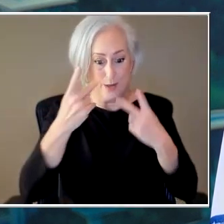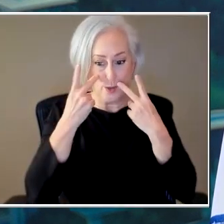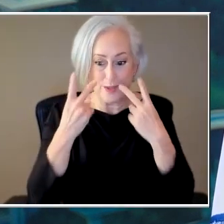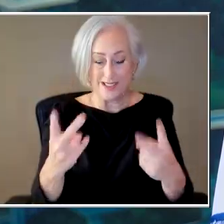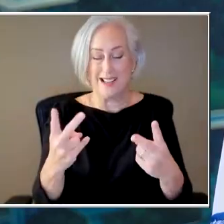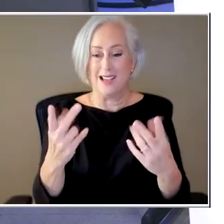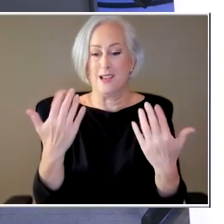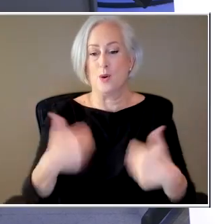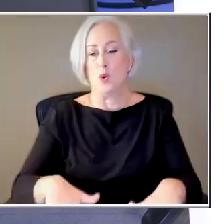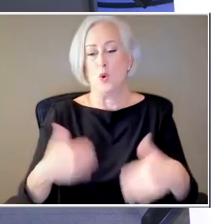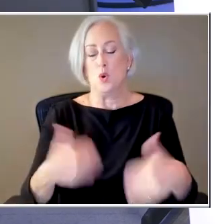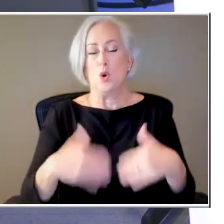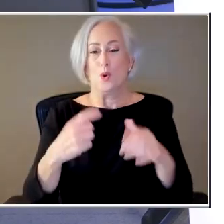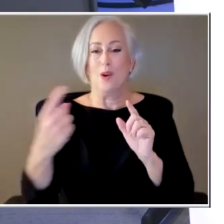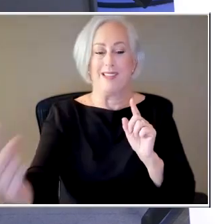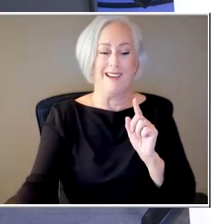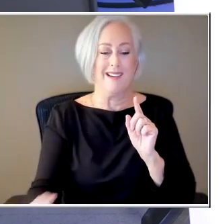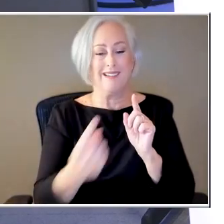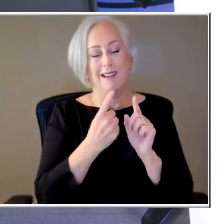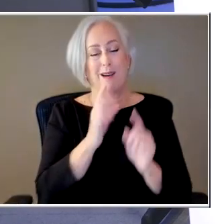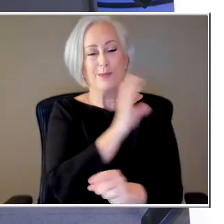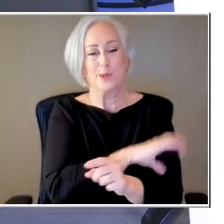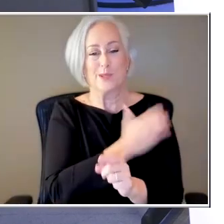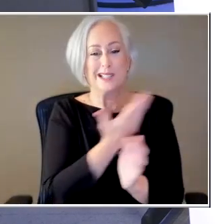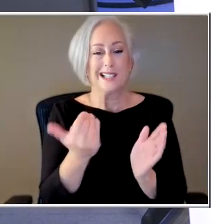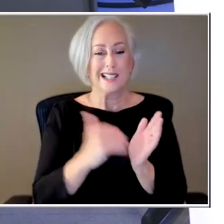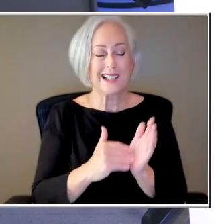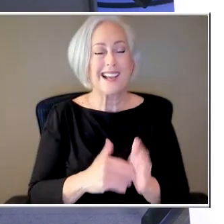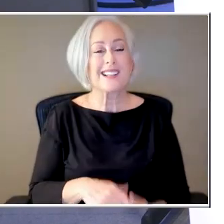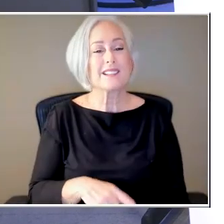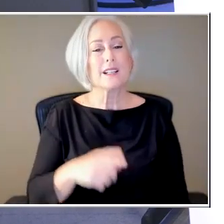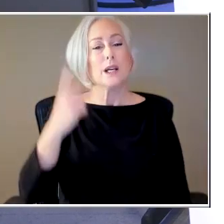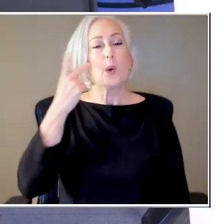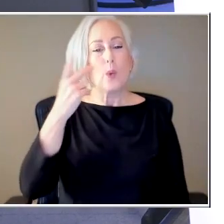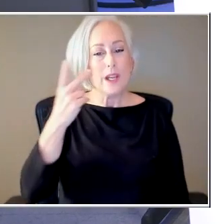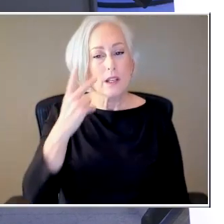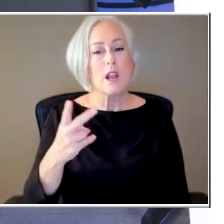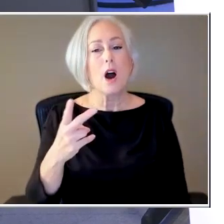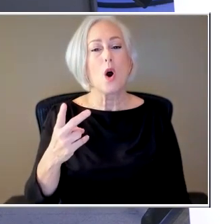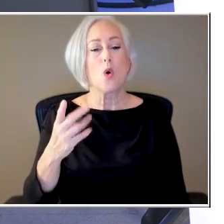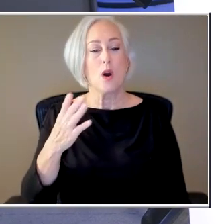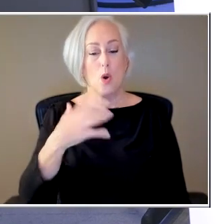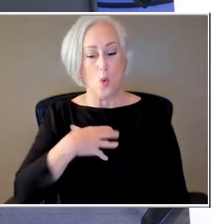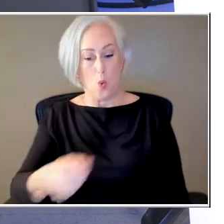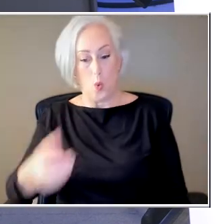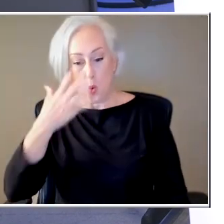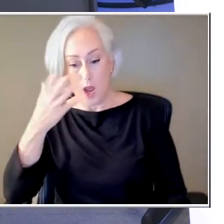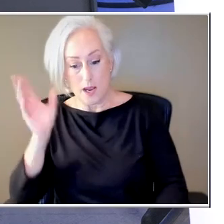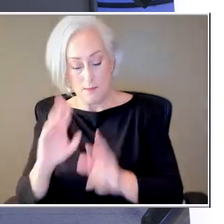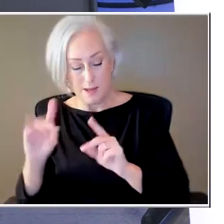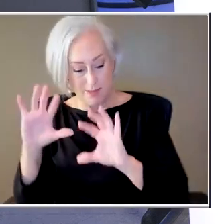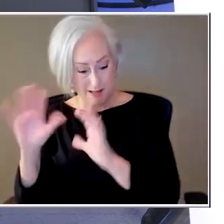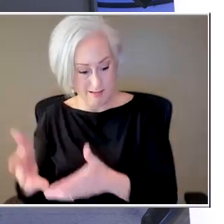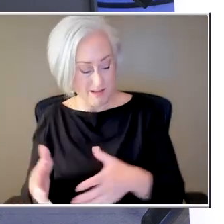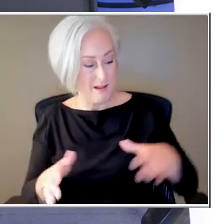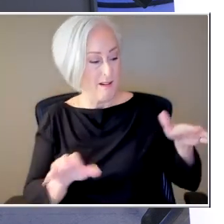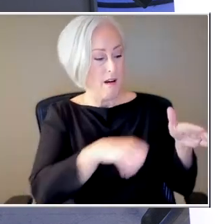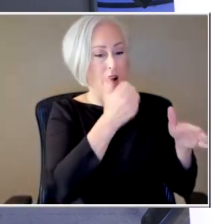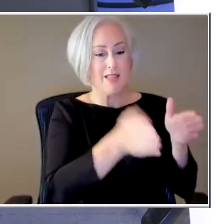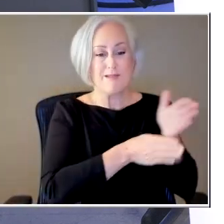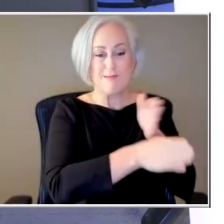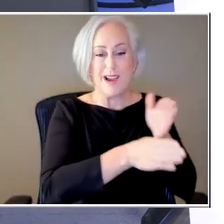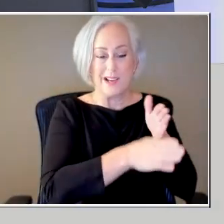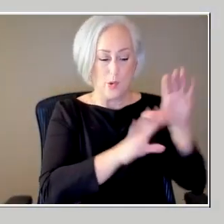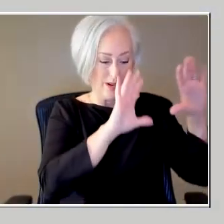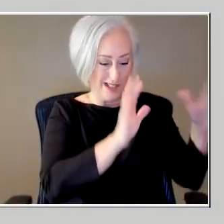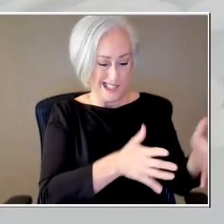clinic. I want to talk about something too. We know there's a racial disparity for people seeking a donor on the registry. According to the